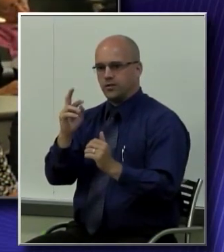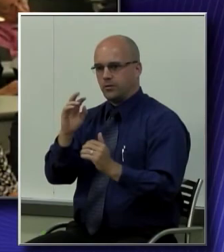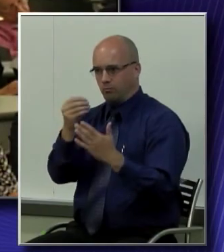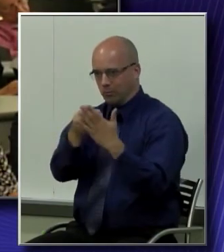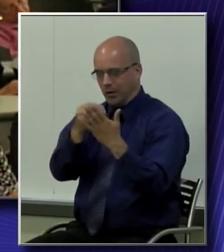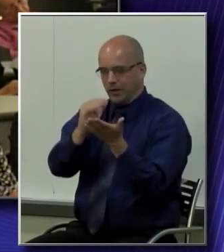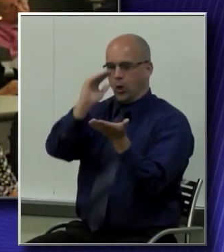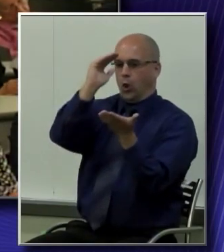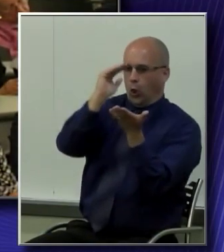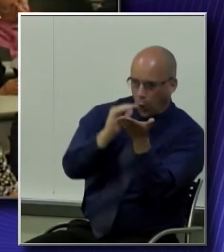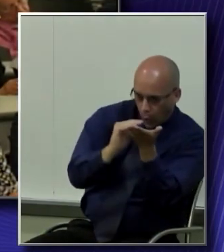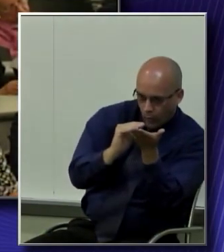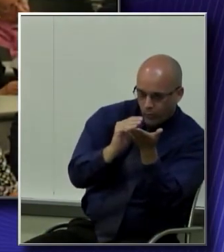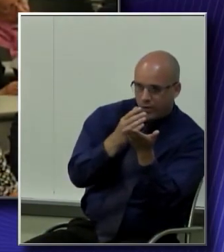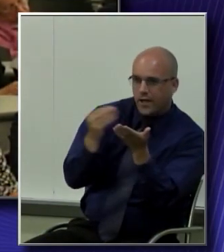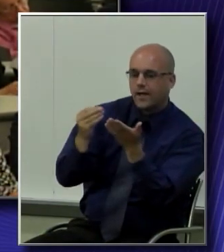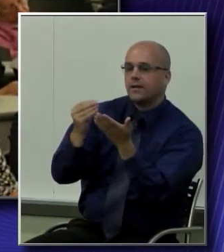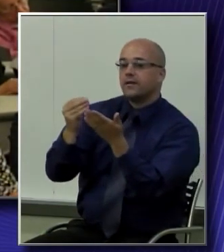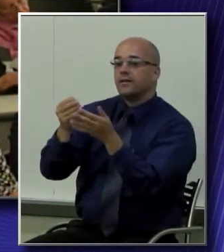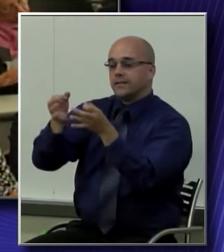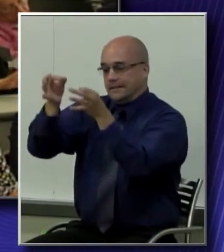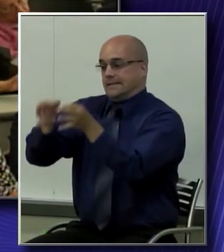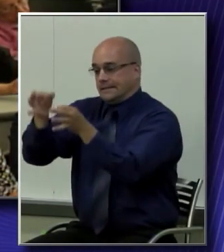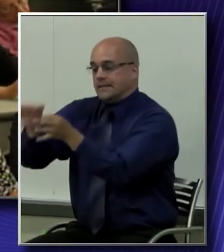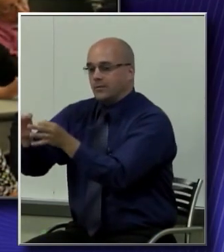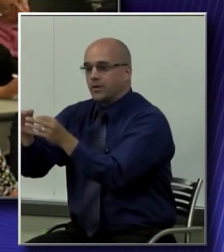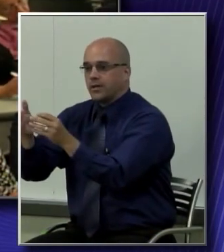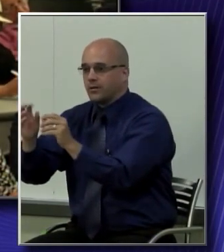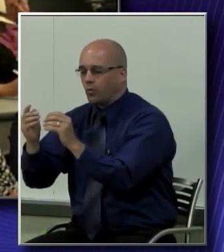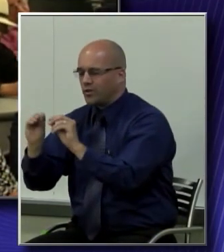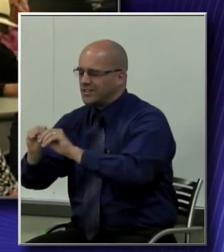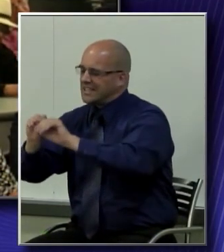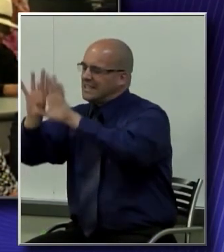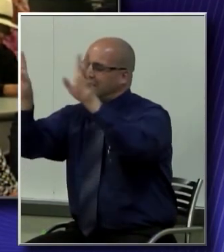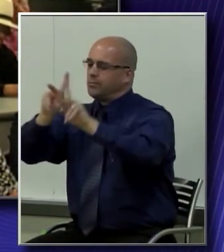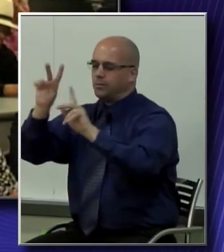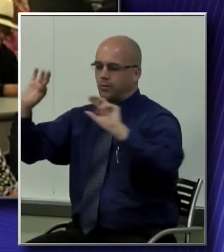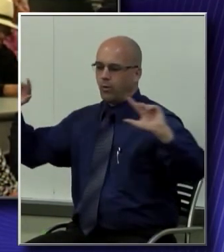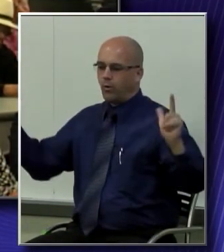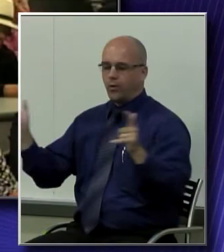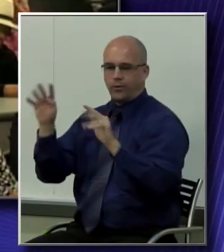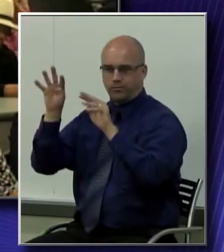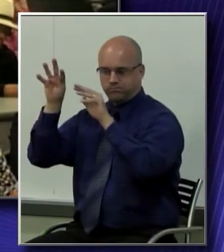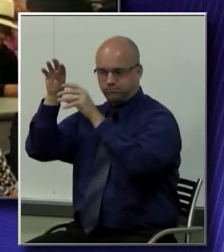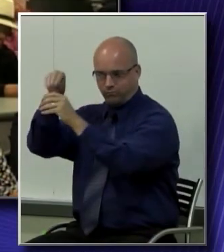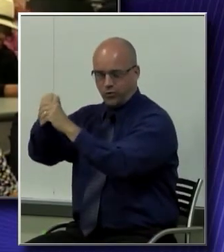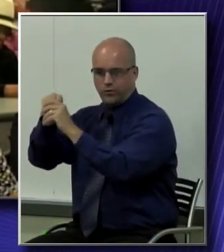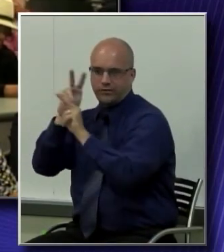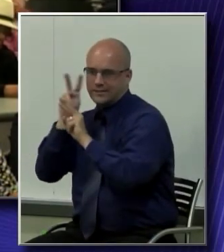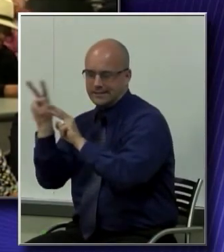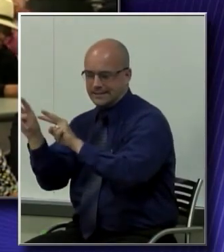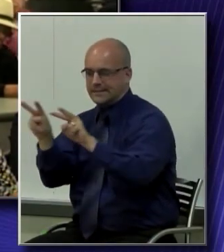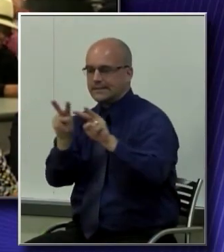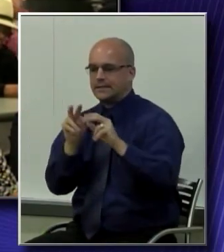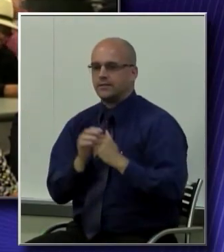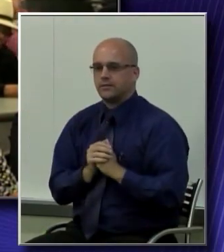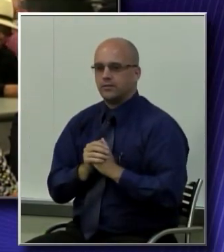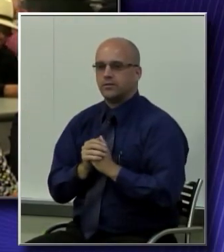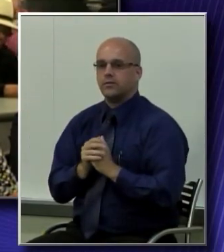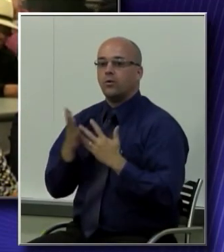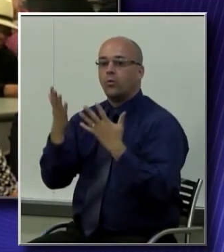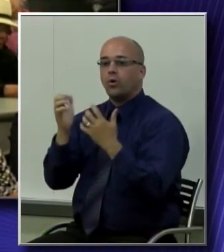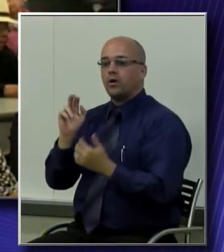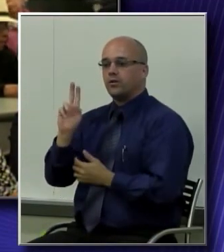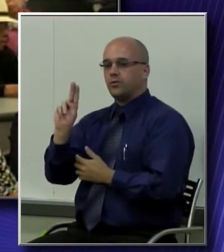all faculty in UNC decision-making process. As our mission statement says, UNC's mission is accomplished